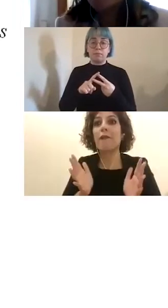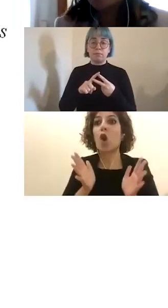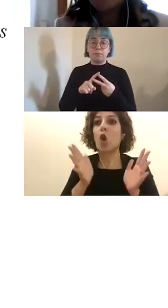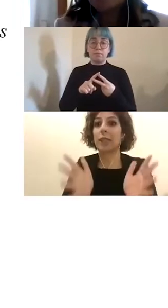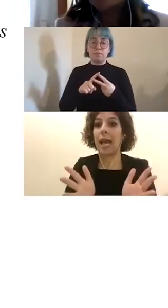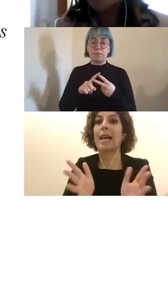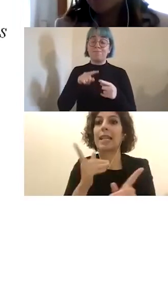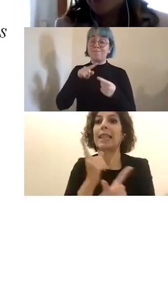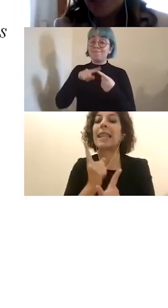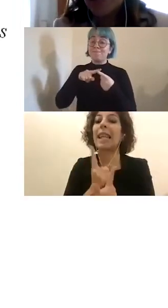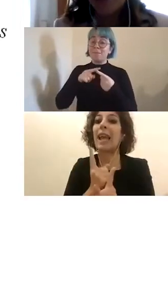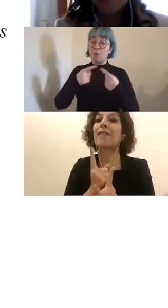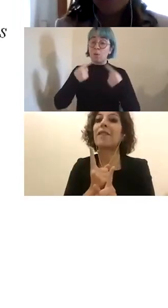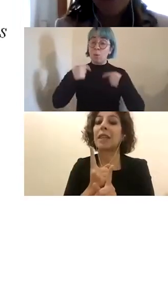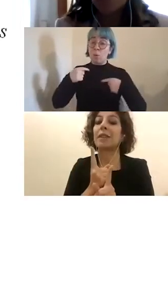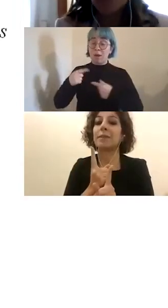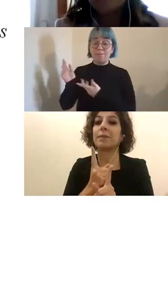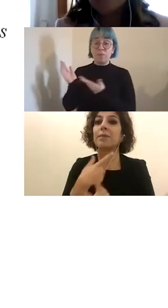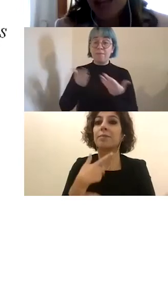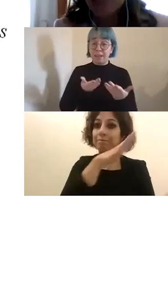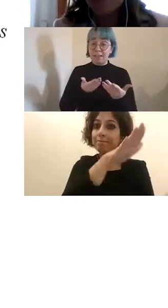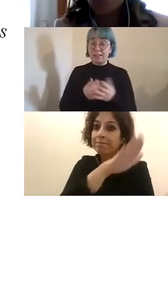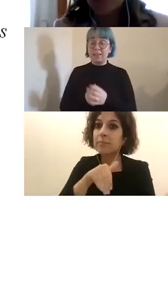has provided for